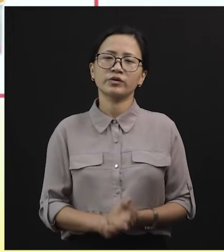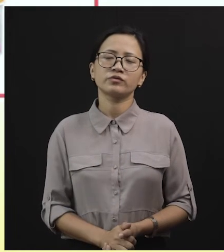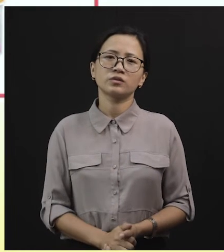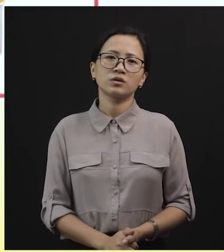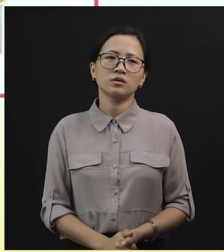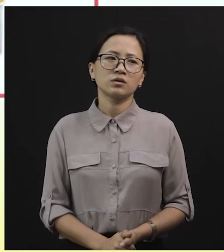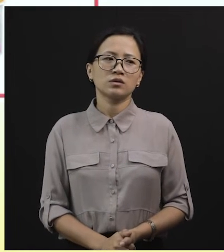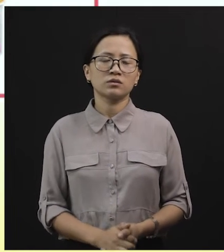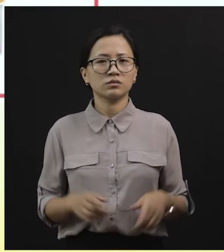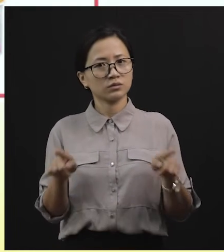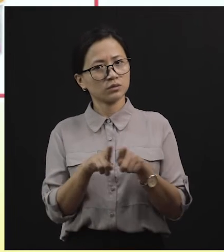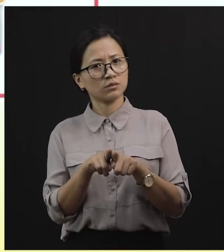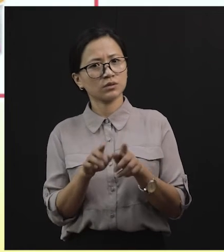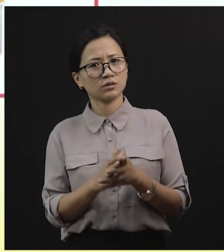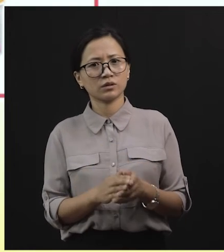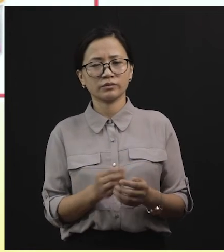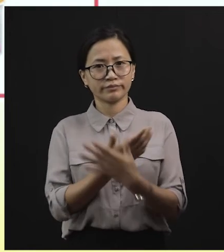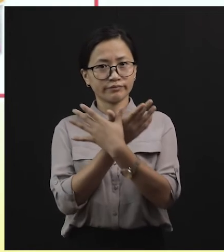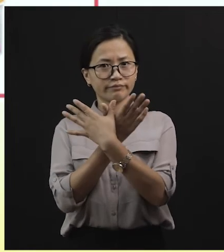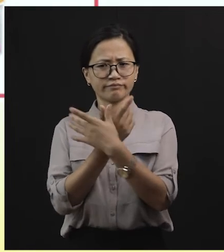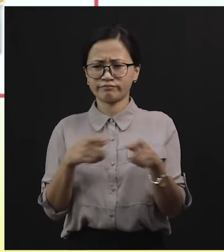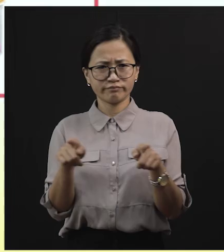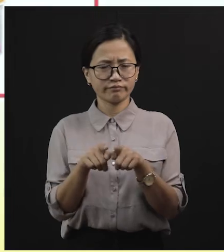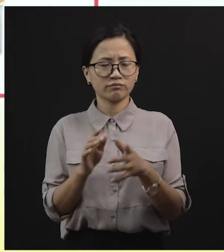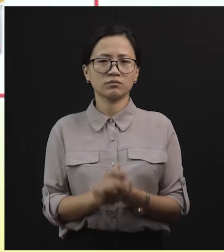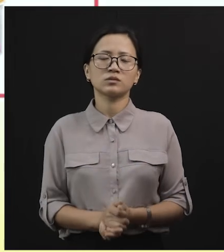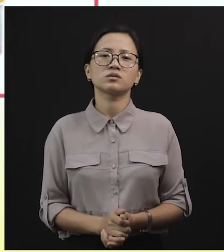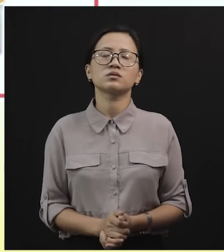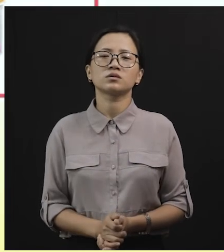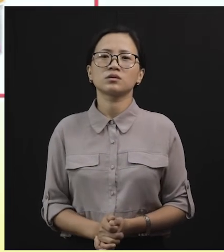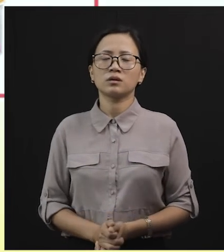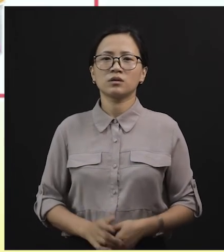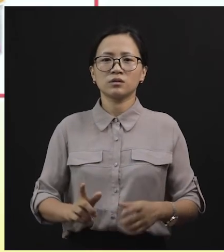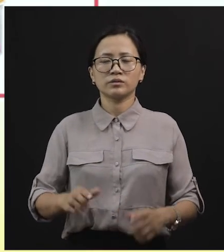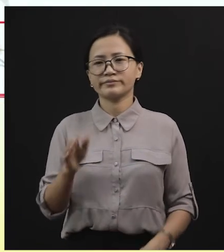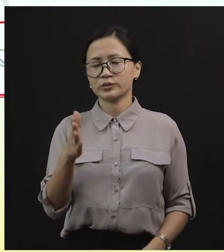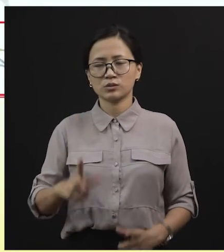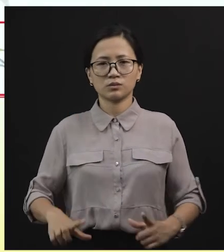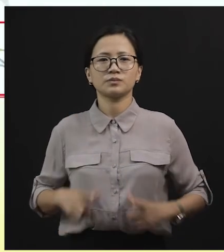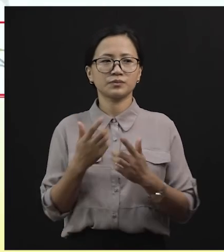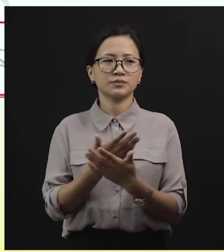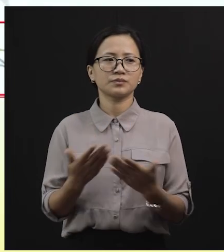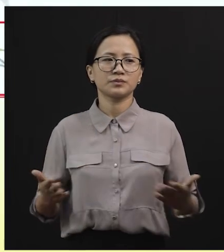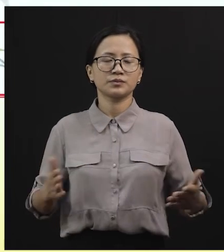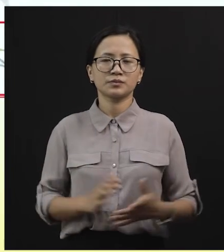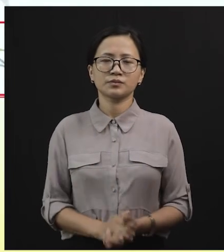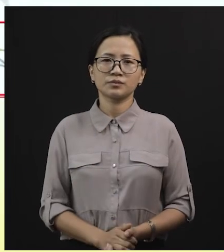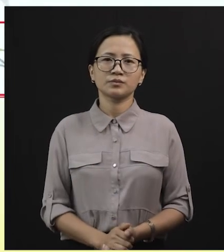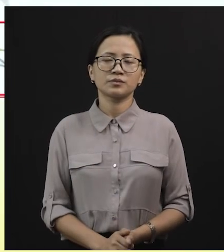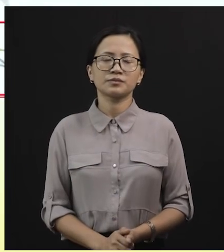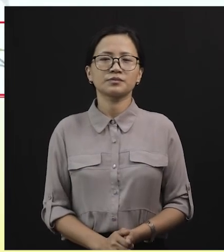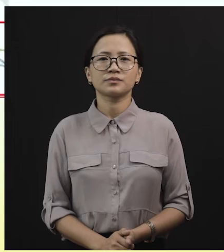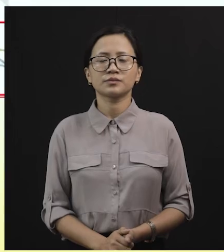have life like the butterfly, right? So they are known as non-living things, okay? Now there